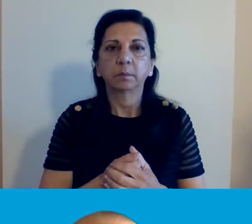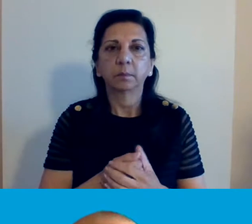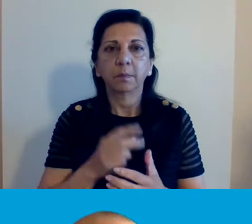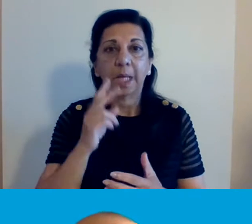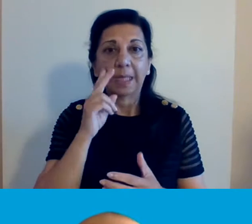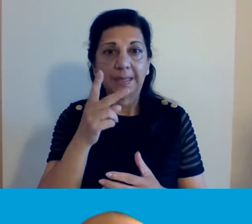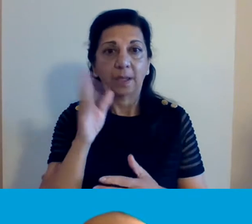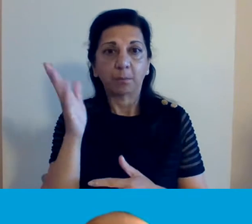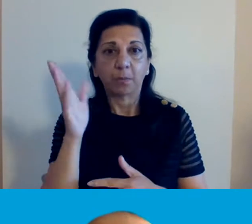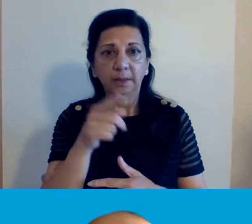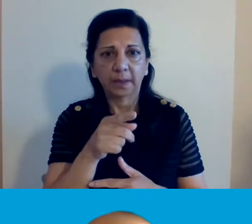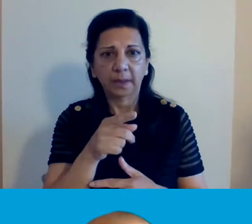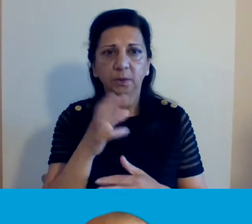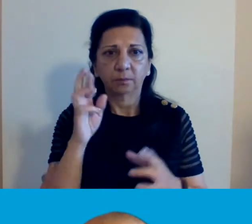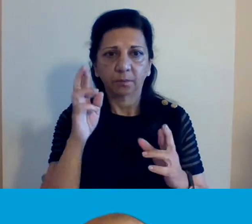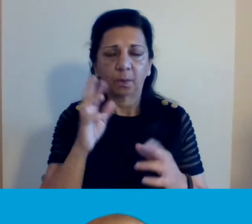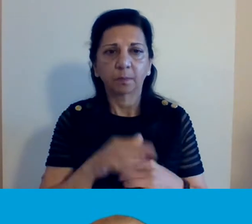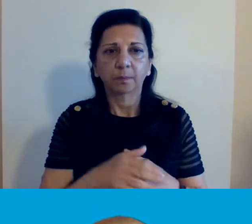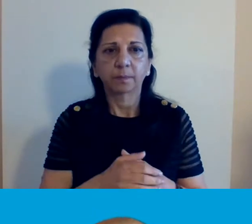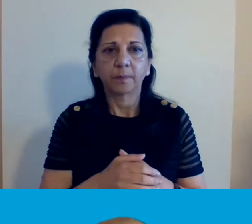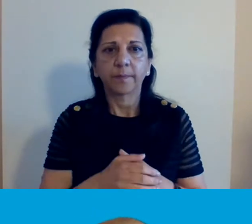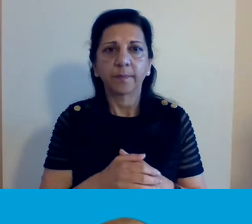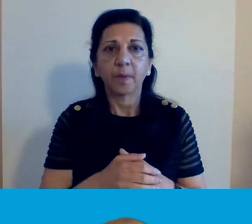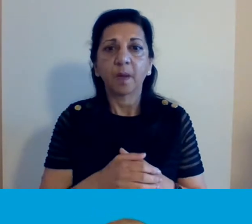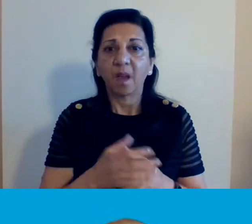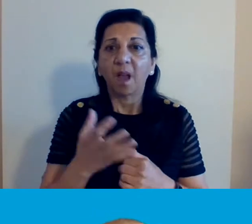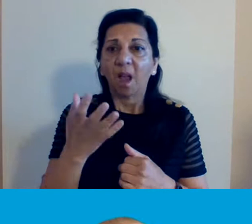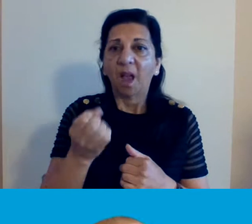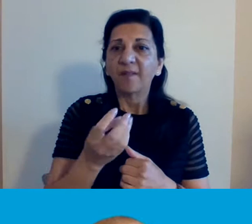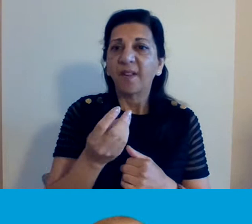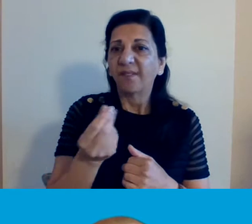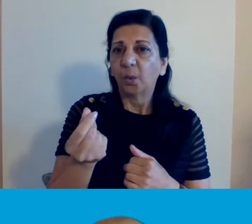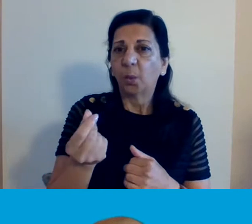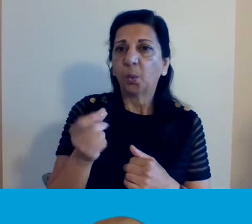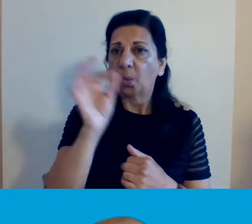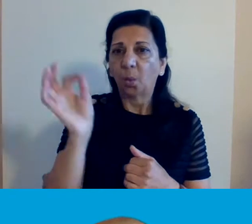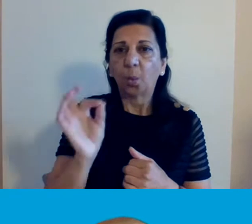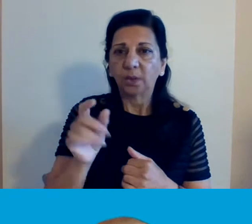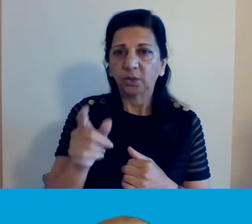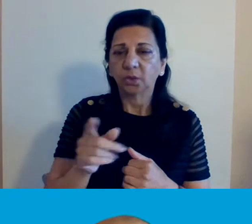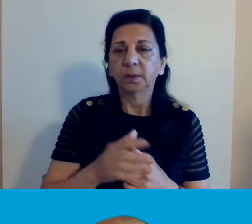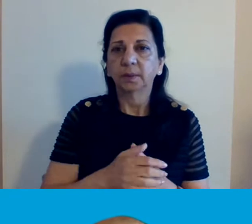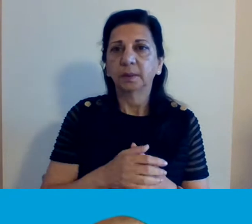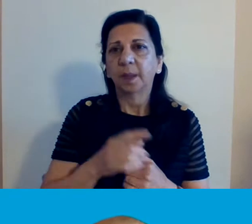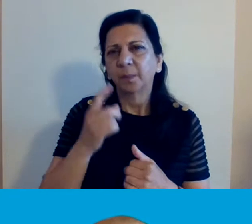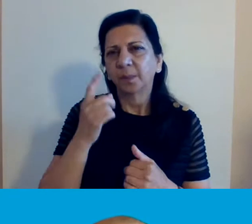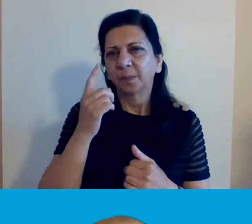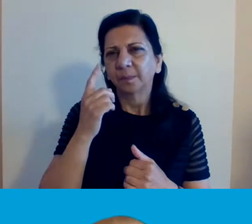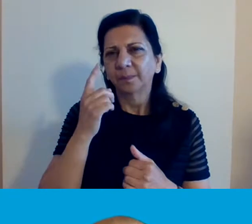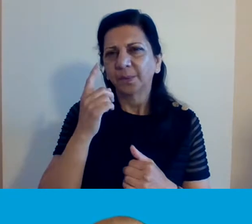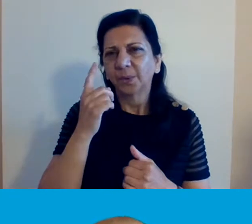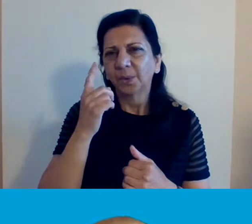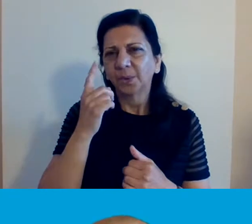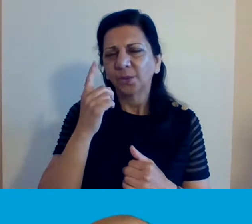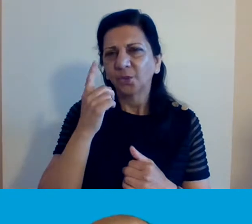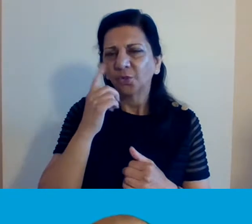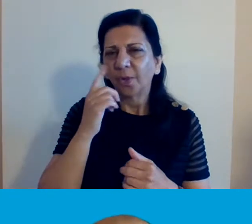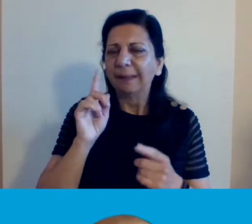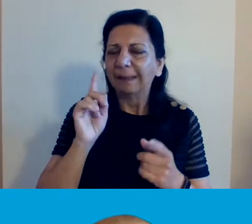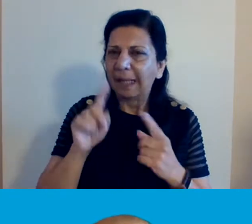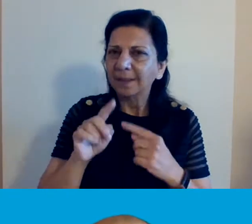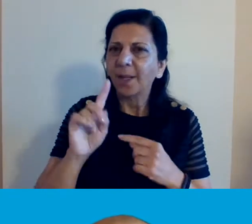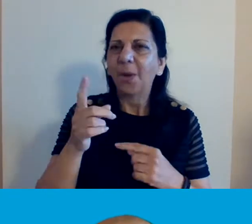the presentation. So we've already got a few questions. As I say, I'm going to try and get to them, but I might need a little bit of help